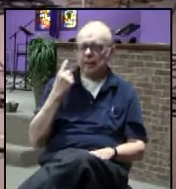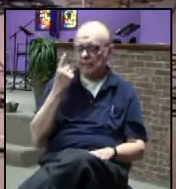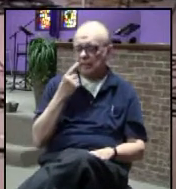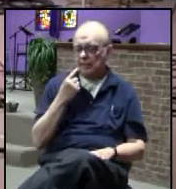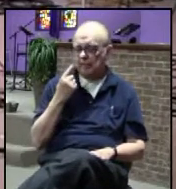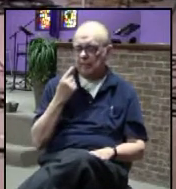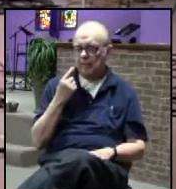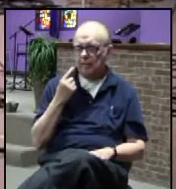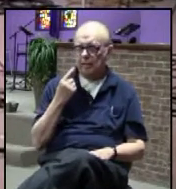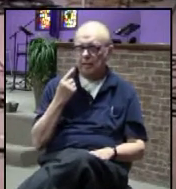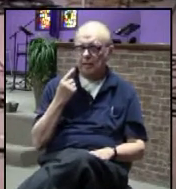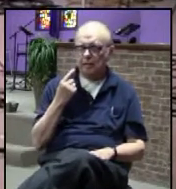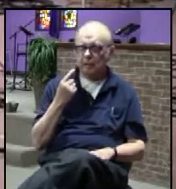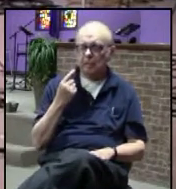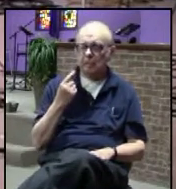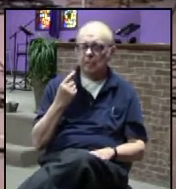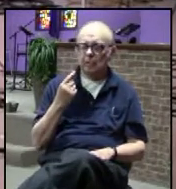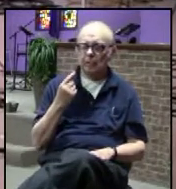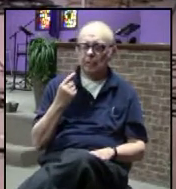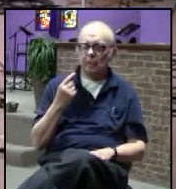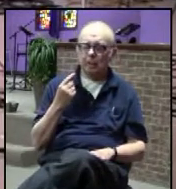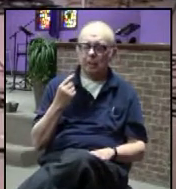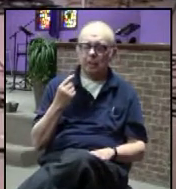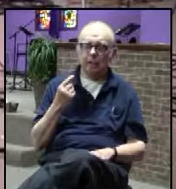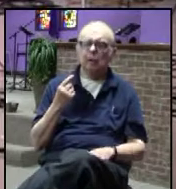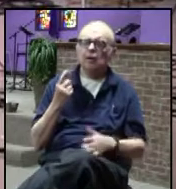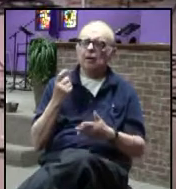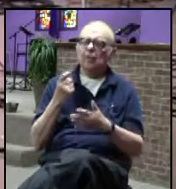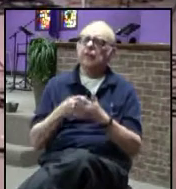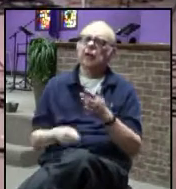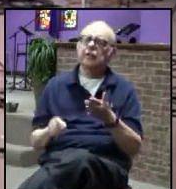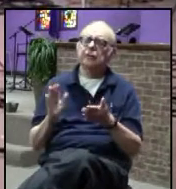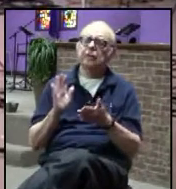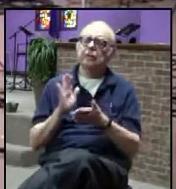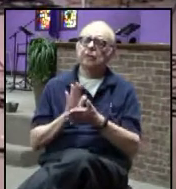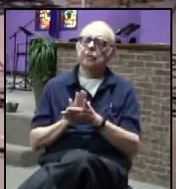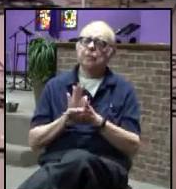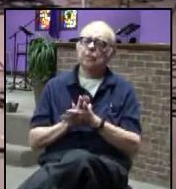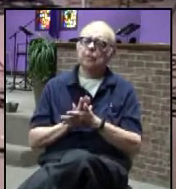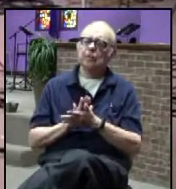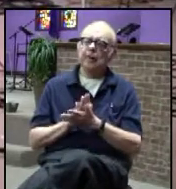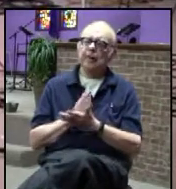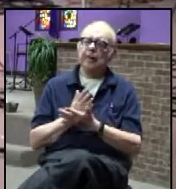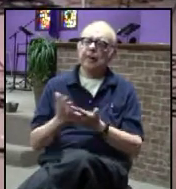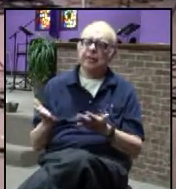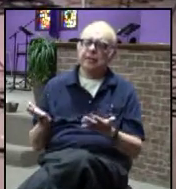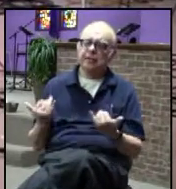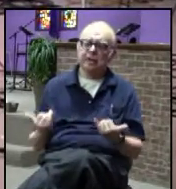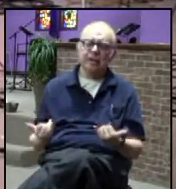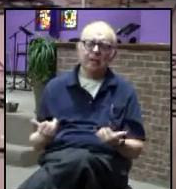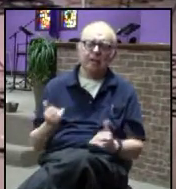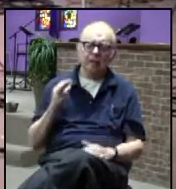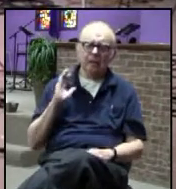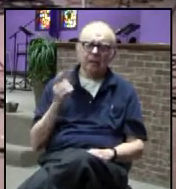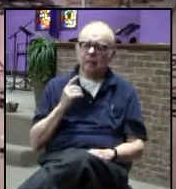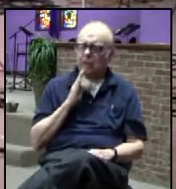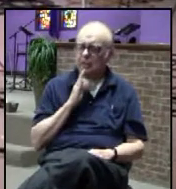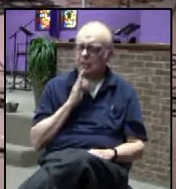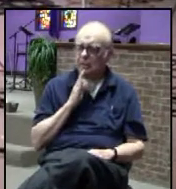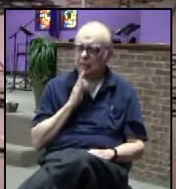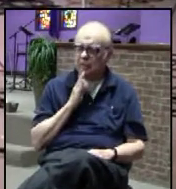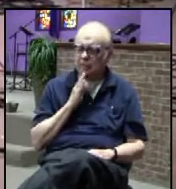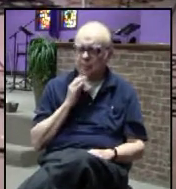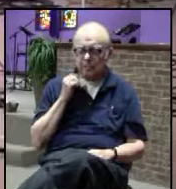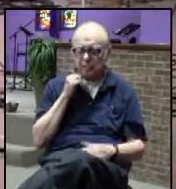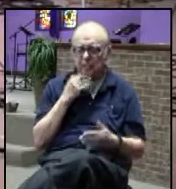of what school supplies are today, it's crazy. I was talking to my